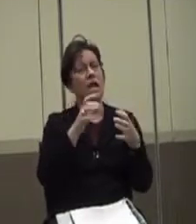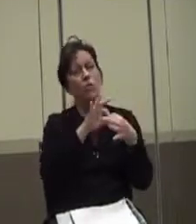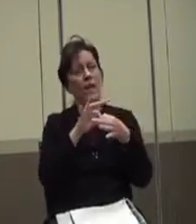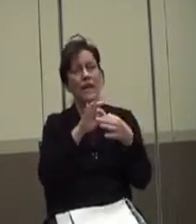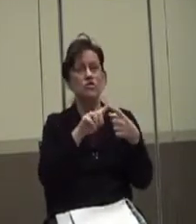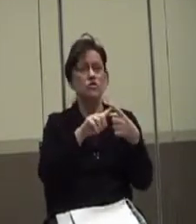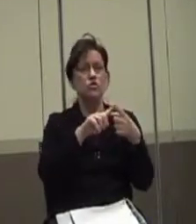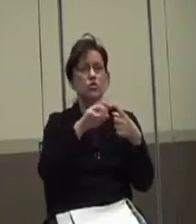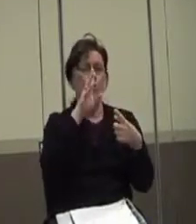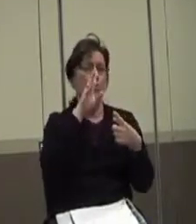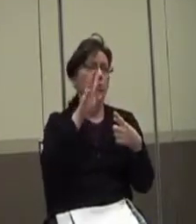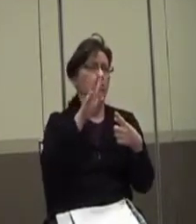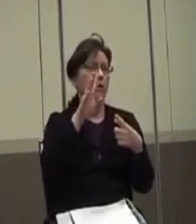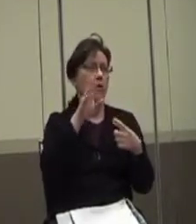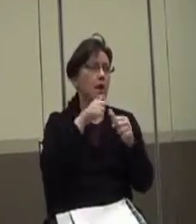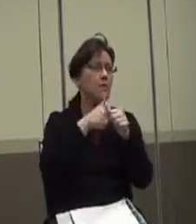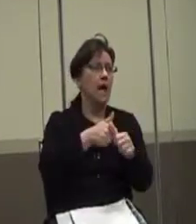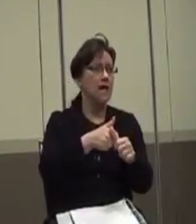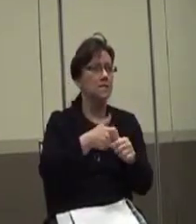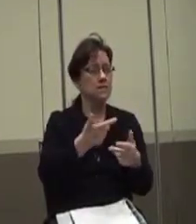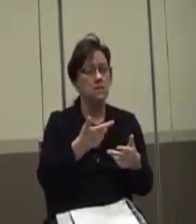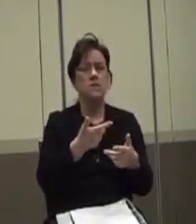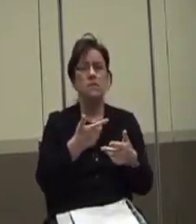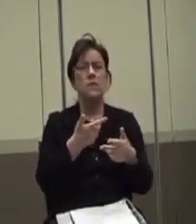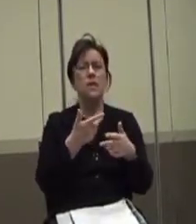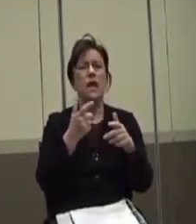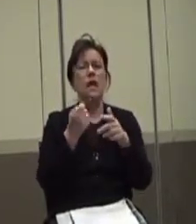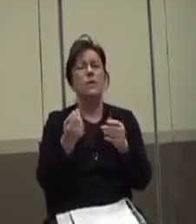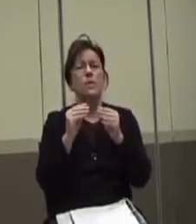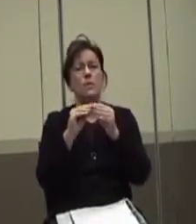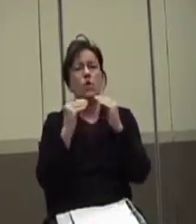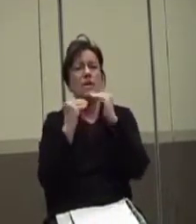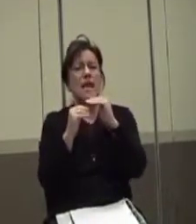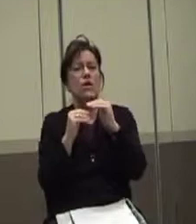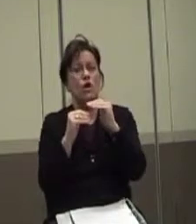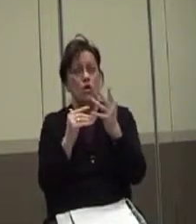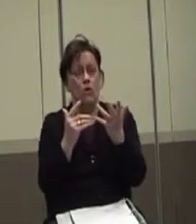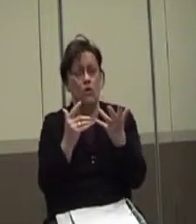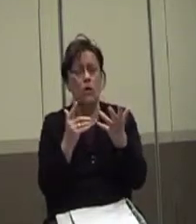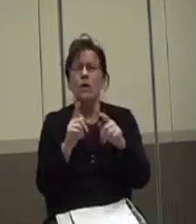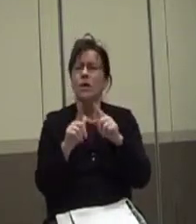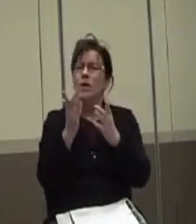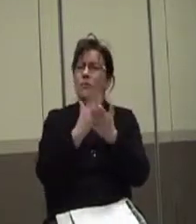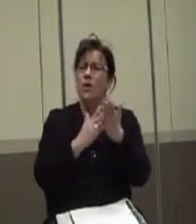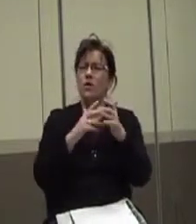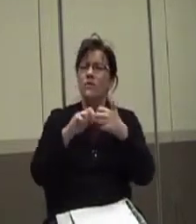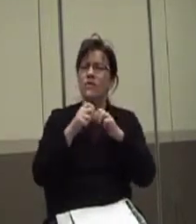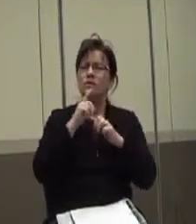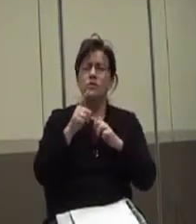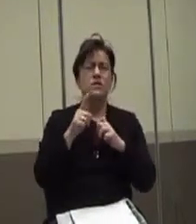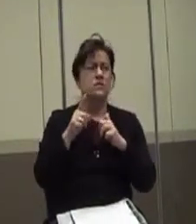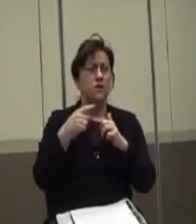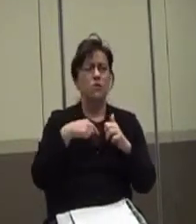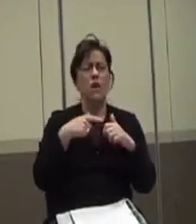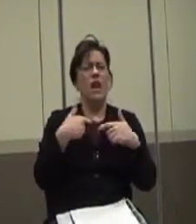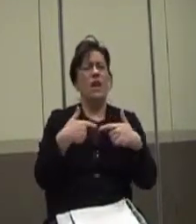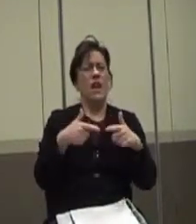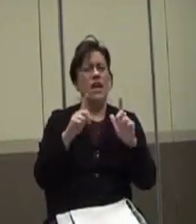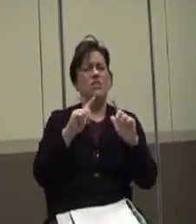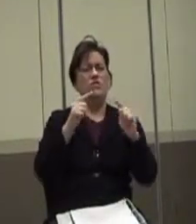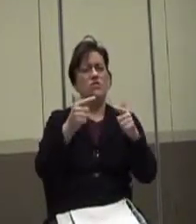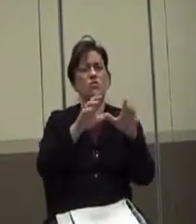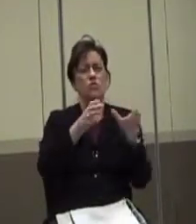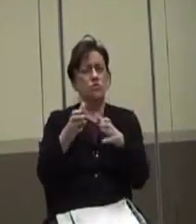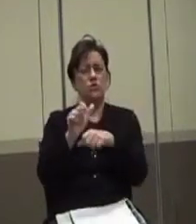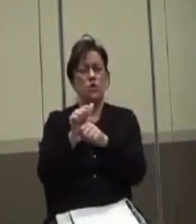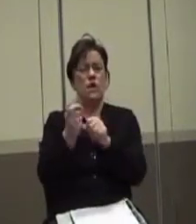narrower than compliance in itself. All right. So part of the issue is then, and we'll let you work a little bit about this. How